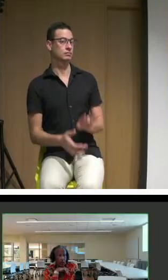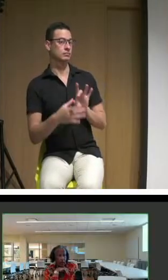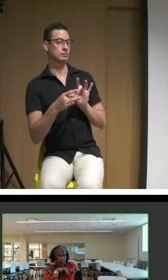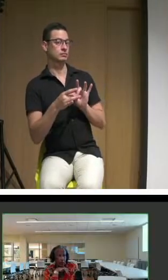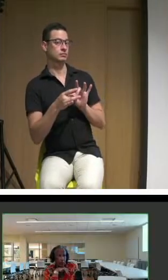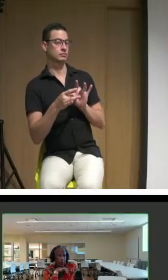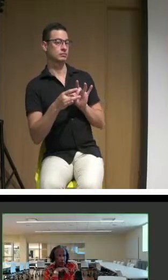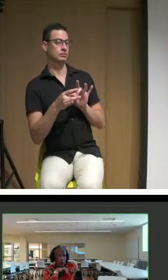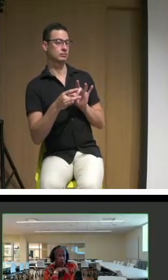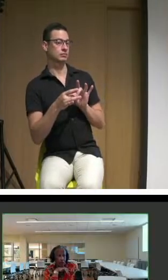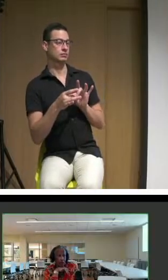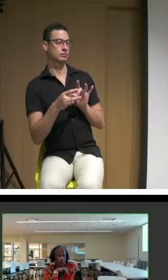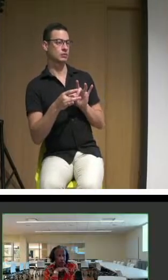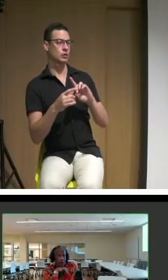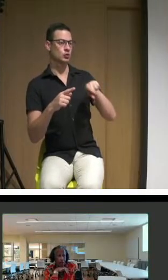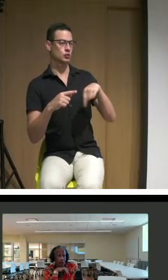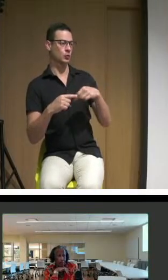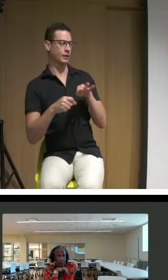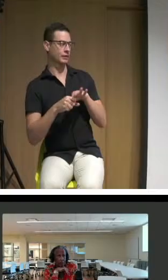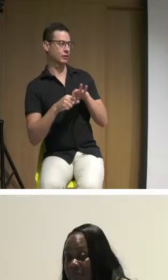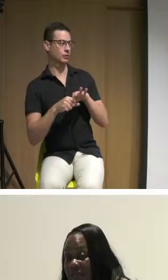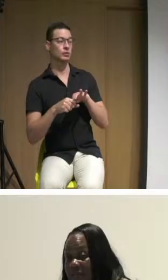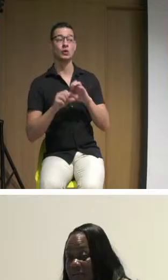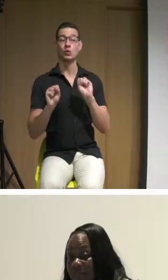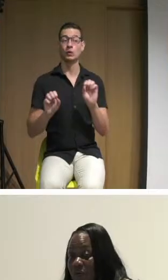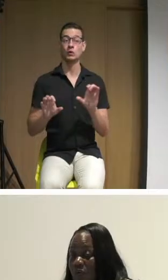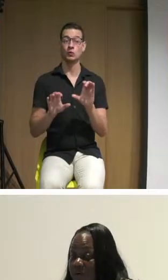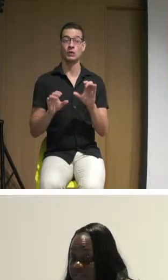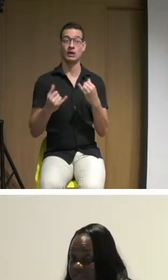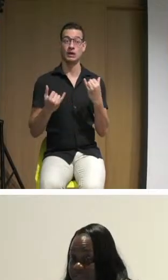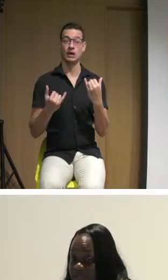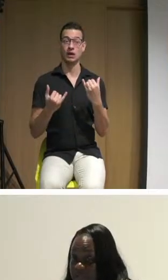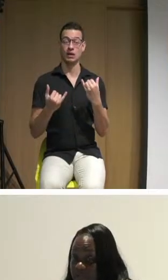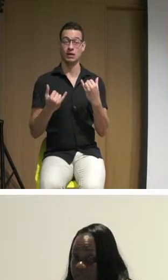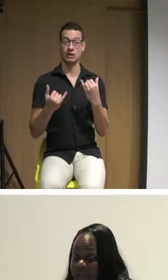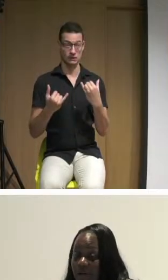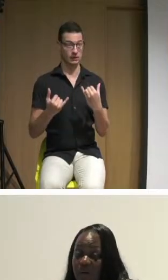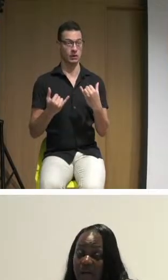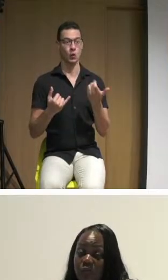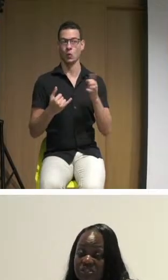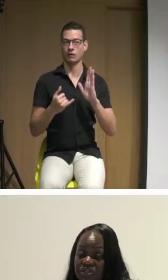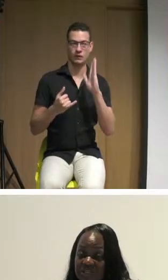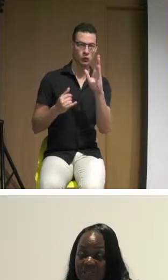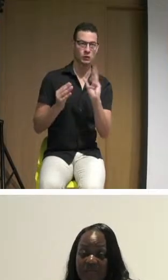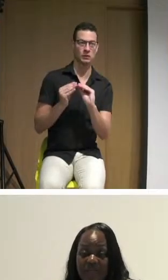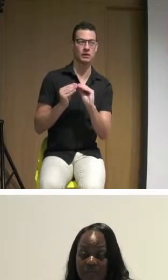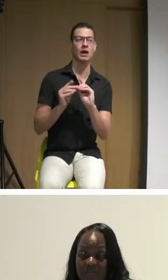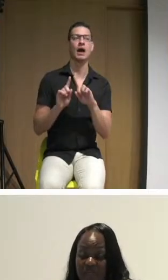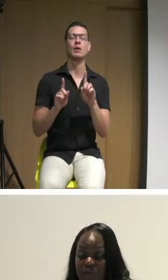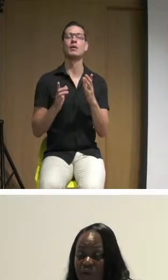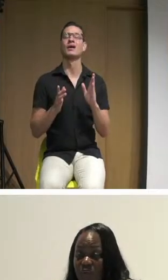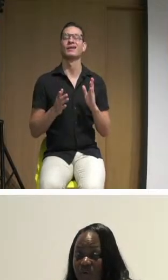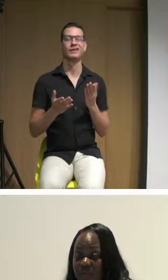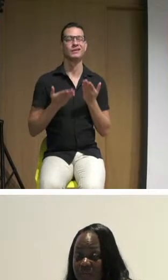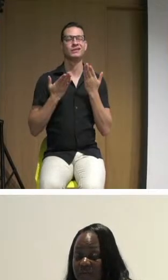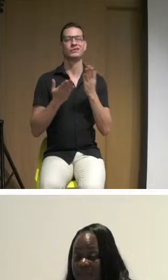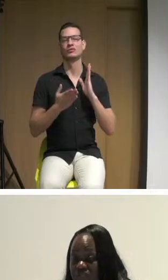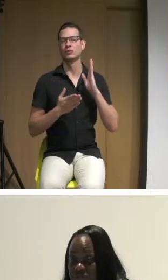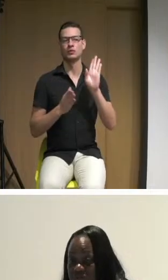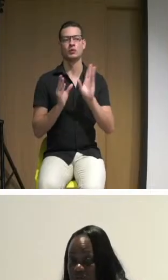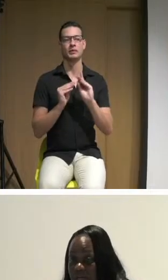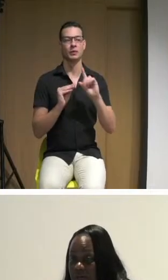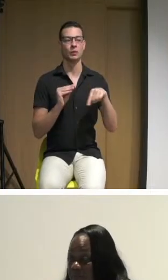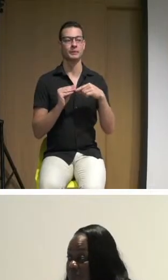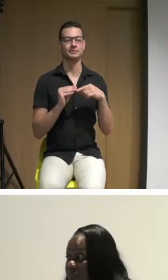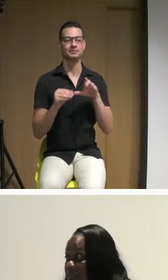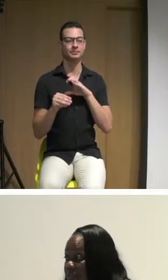when does that vote take place? we can take it at another meeting or at this meeting. But I would suggest at another meeting when the